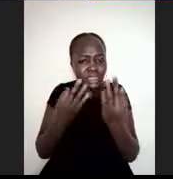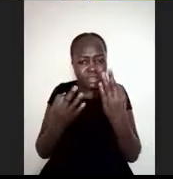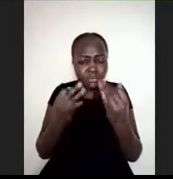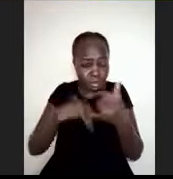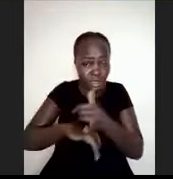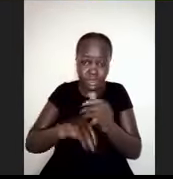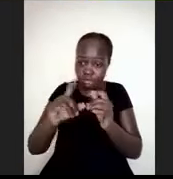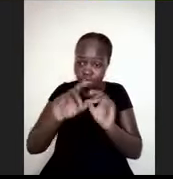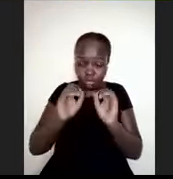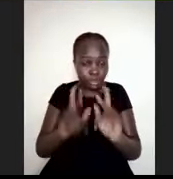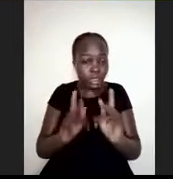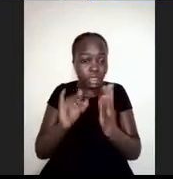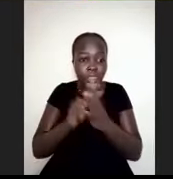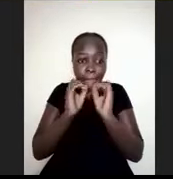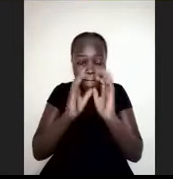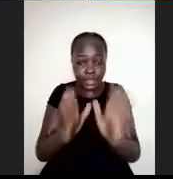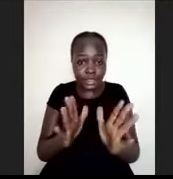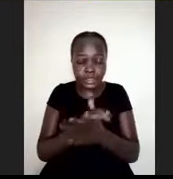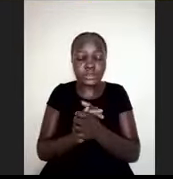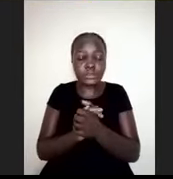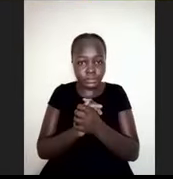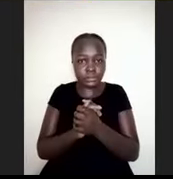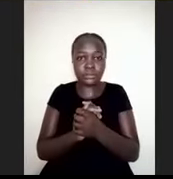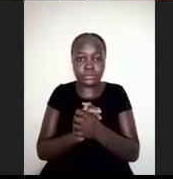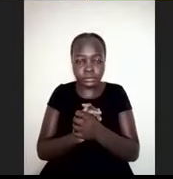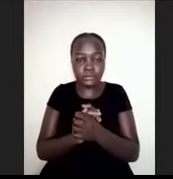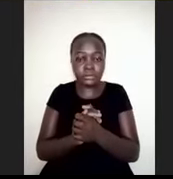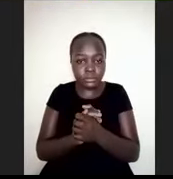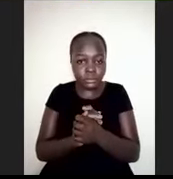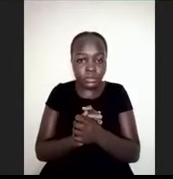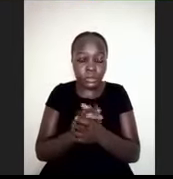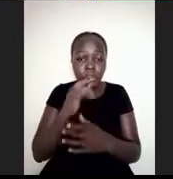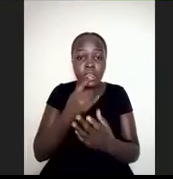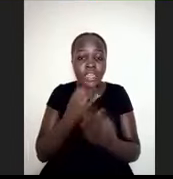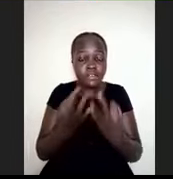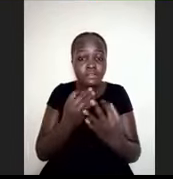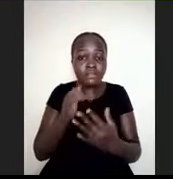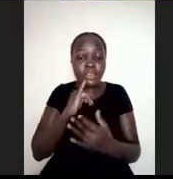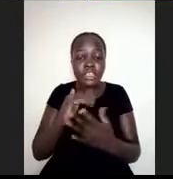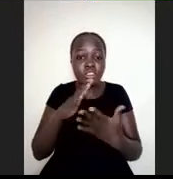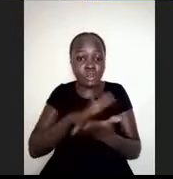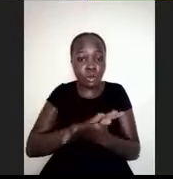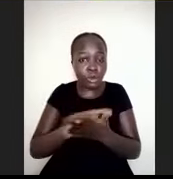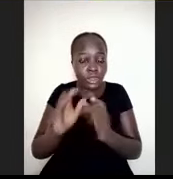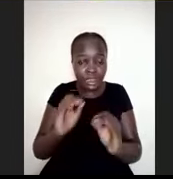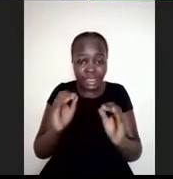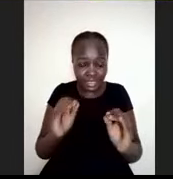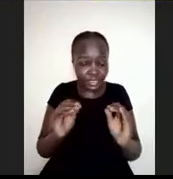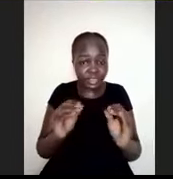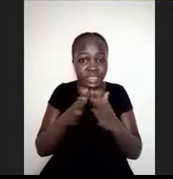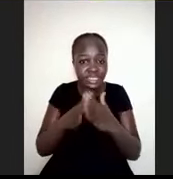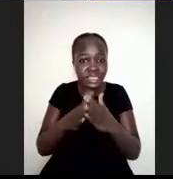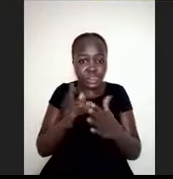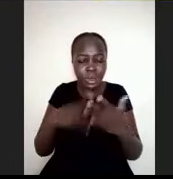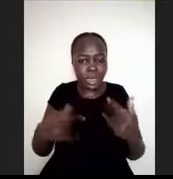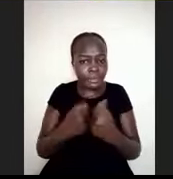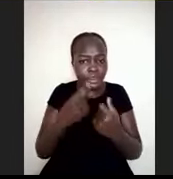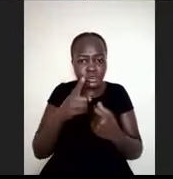blessing. Okay? So if it's unholy sex, what happens to you? You're opening yourself up